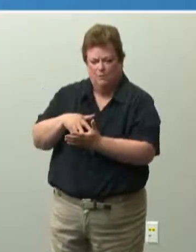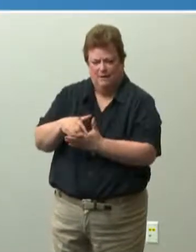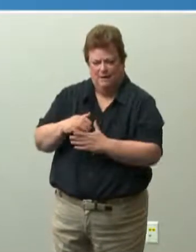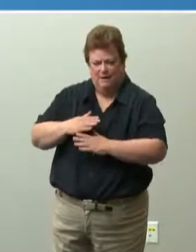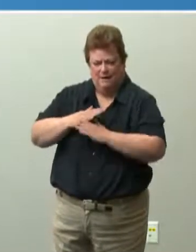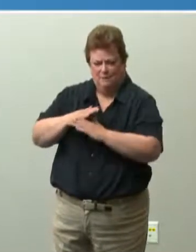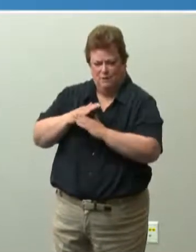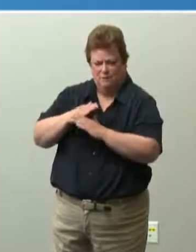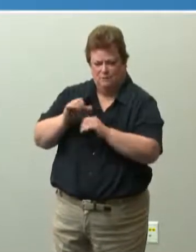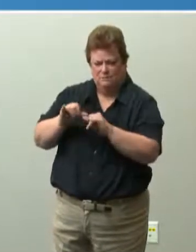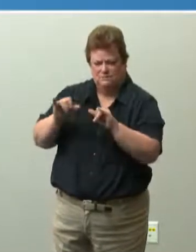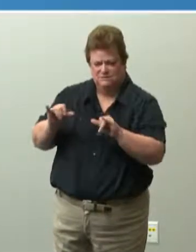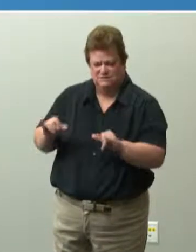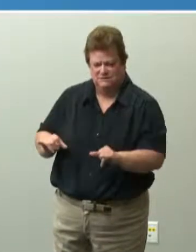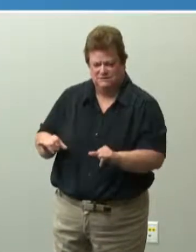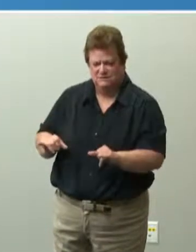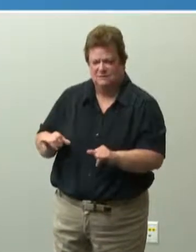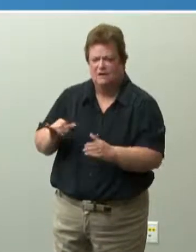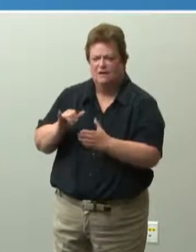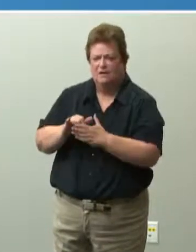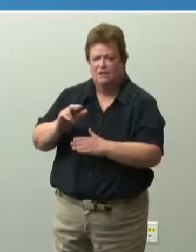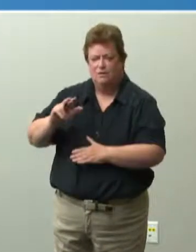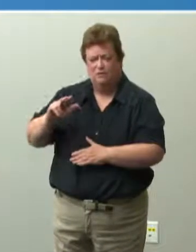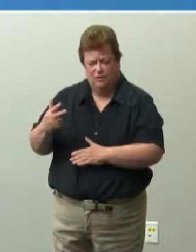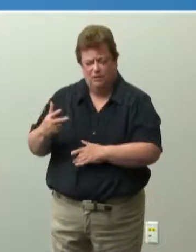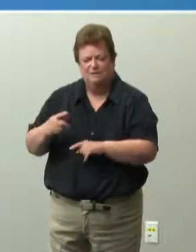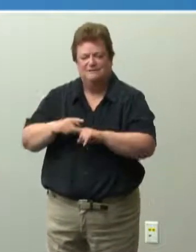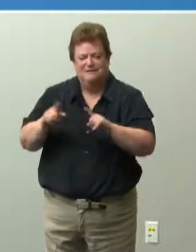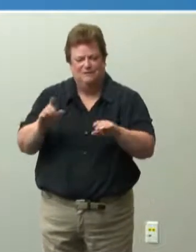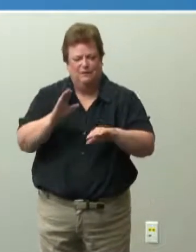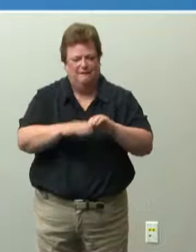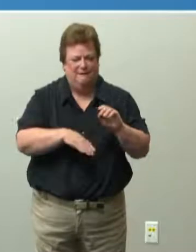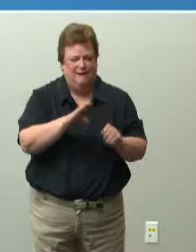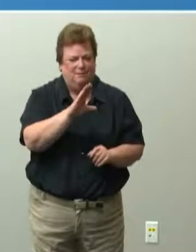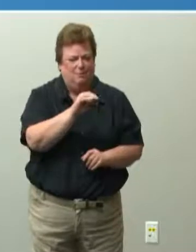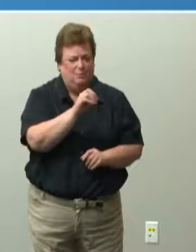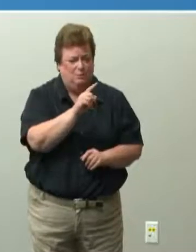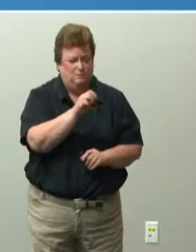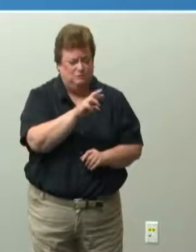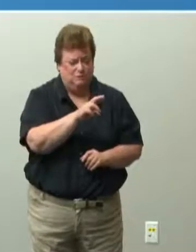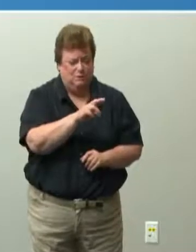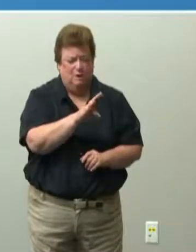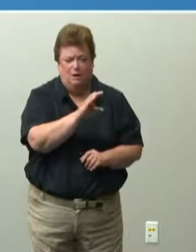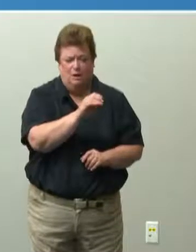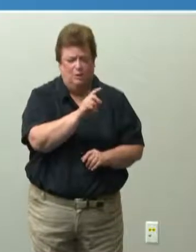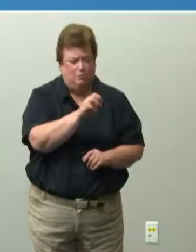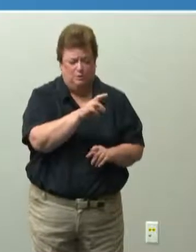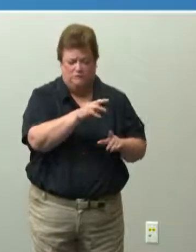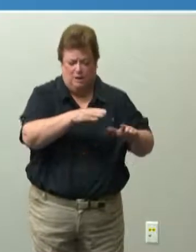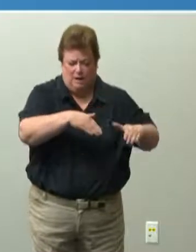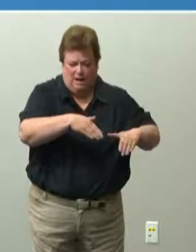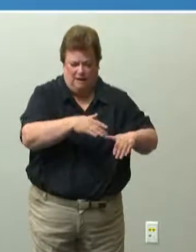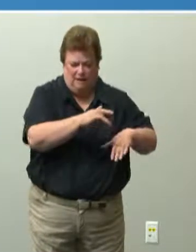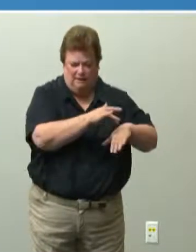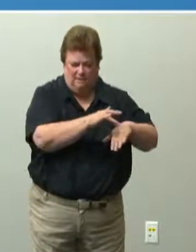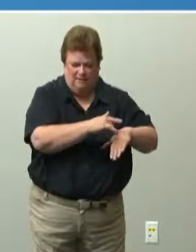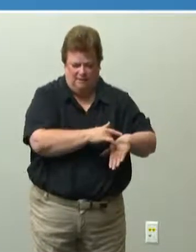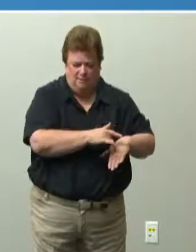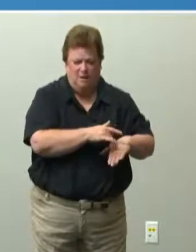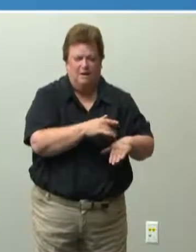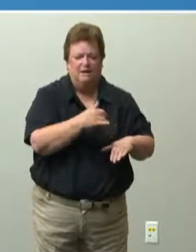systems. Those third doses are different than booster doses. Booster doses are not yet available, and they still need